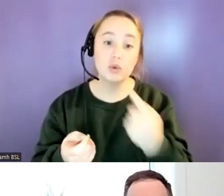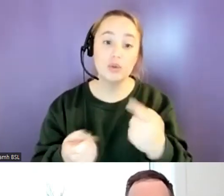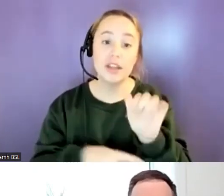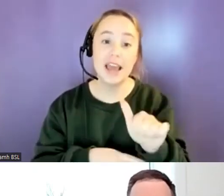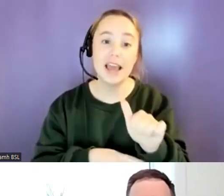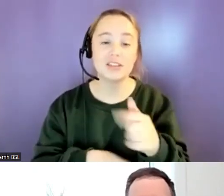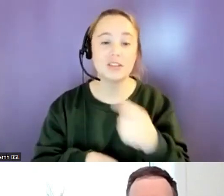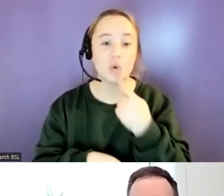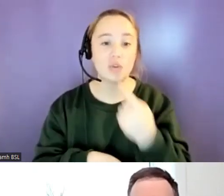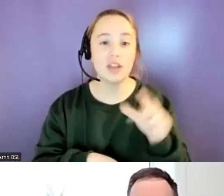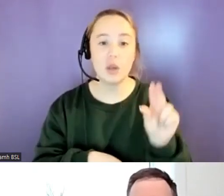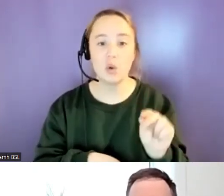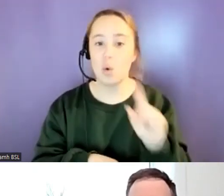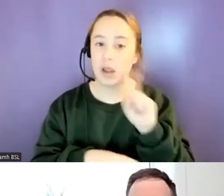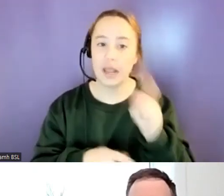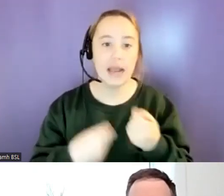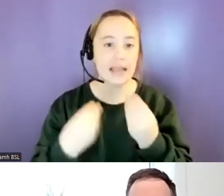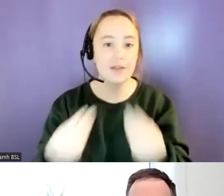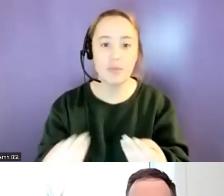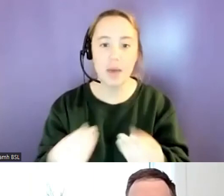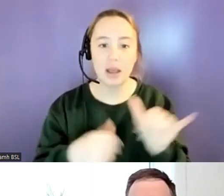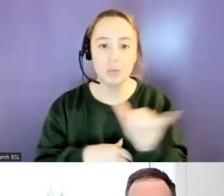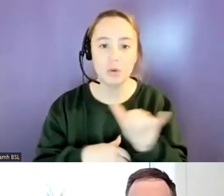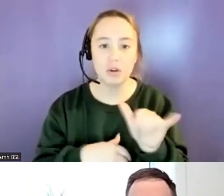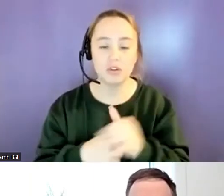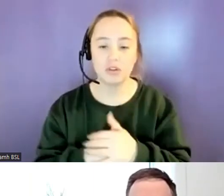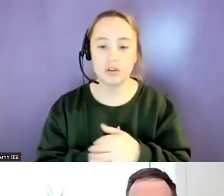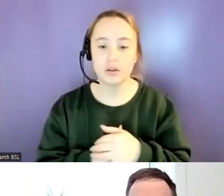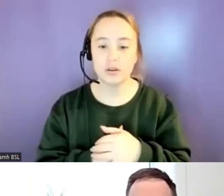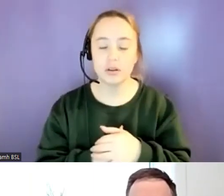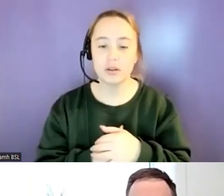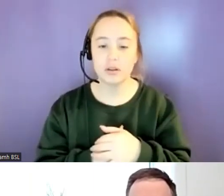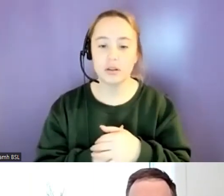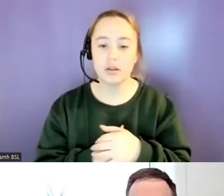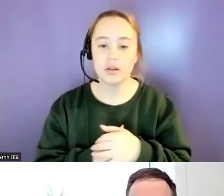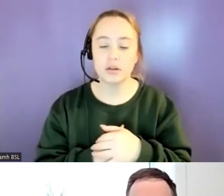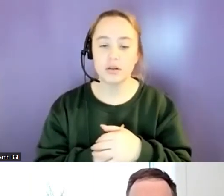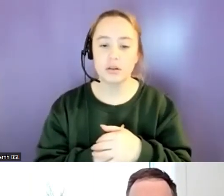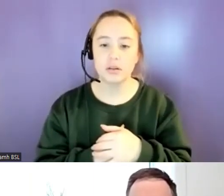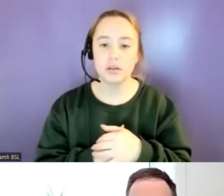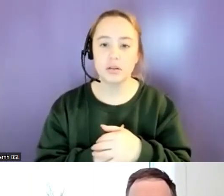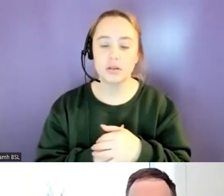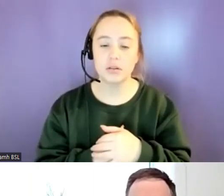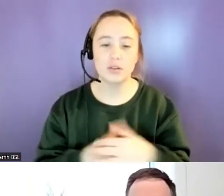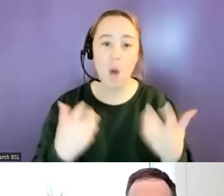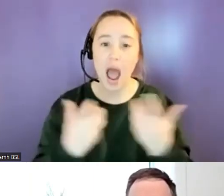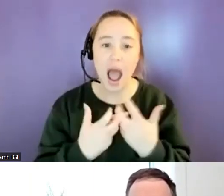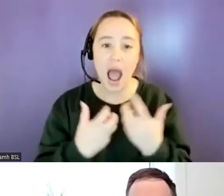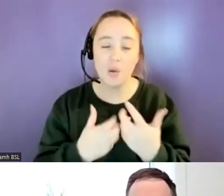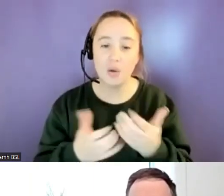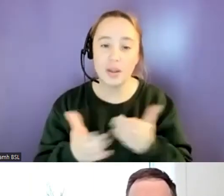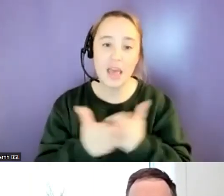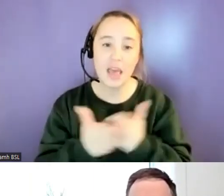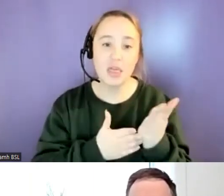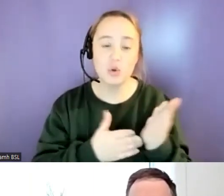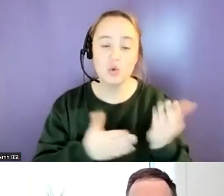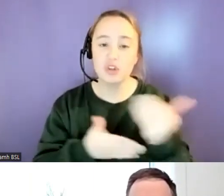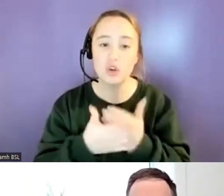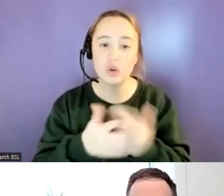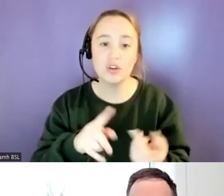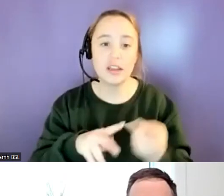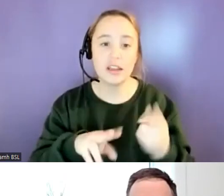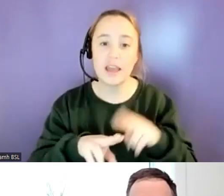we're sorry, we can't give you that back? How are we supposed to navigate through a security scanner without our